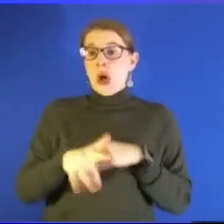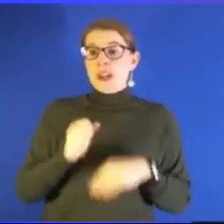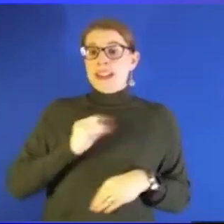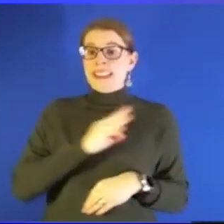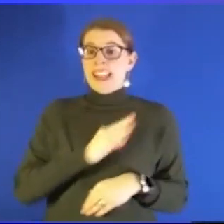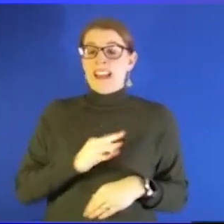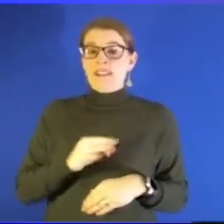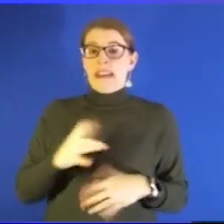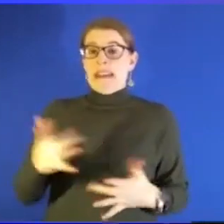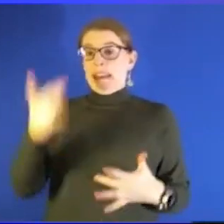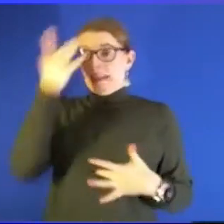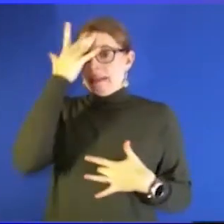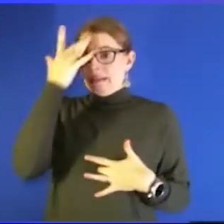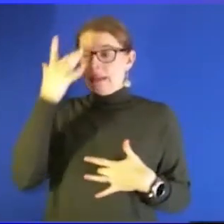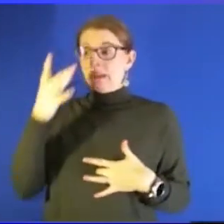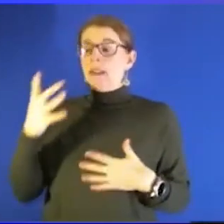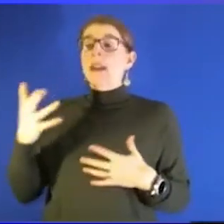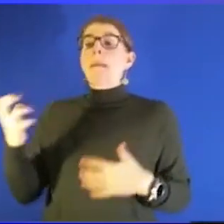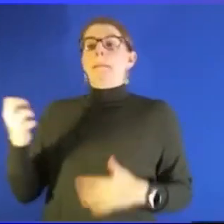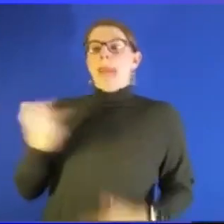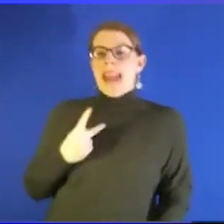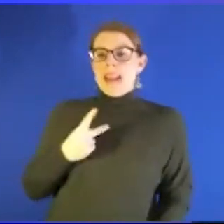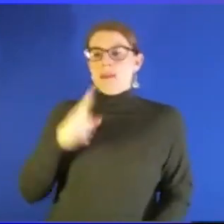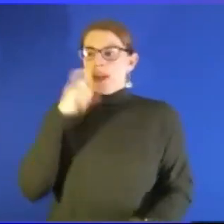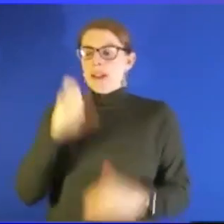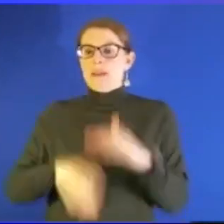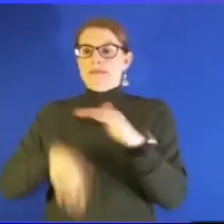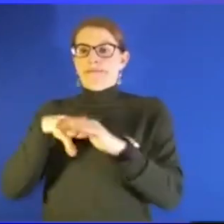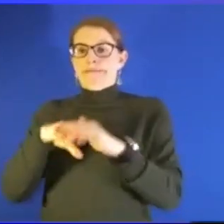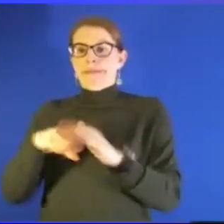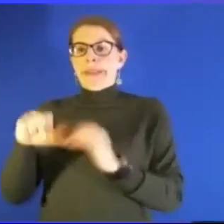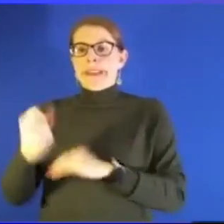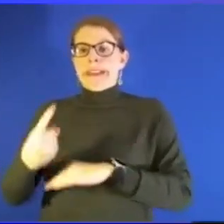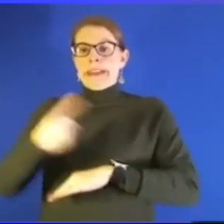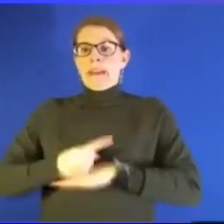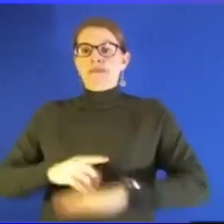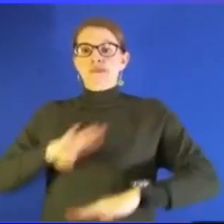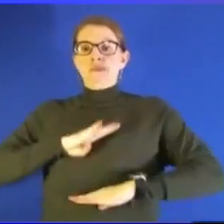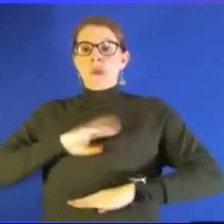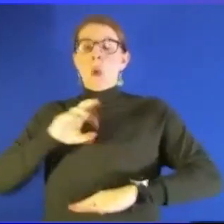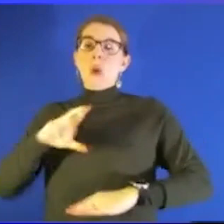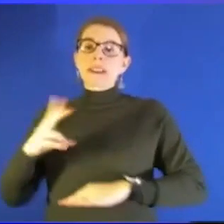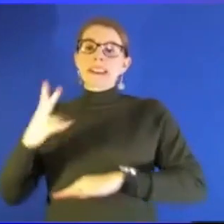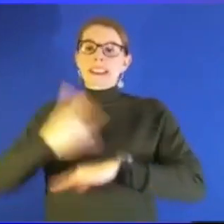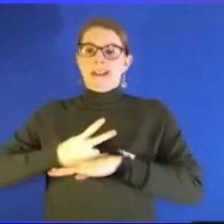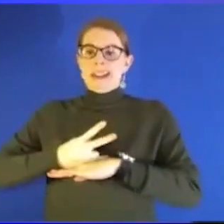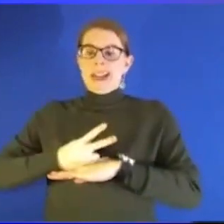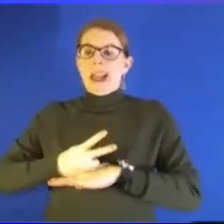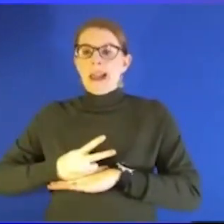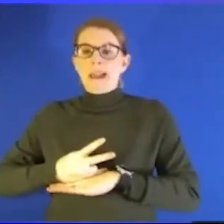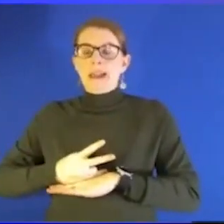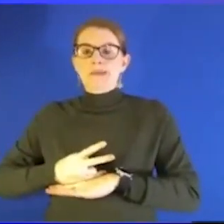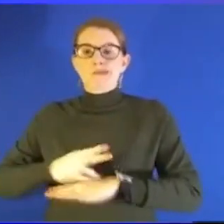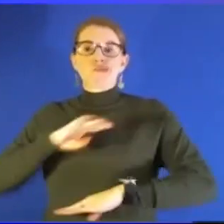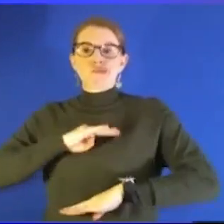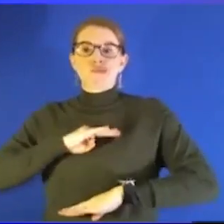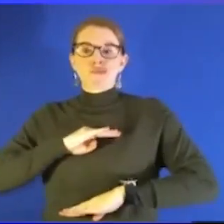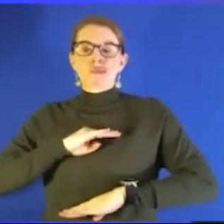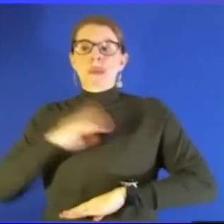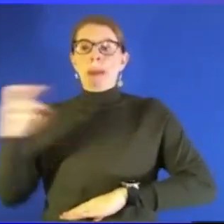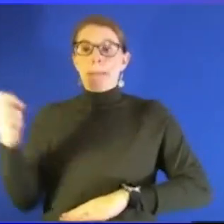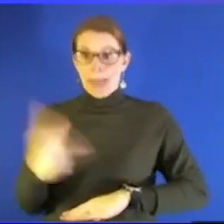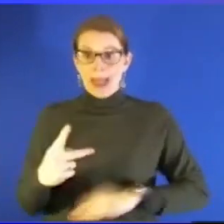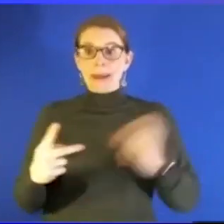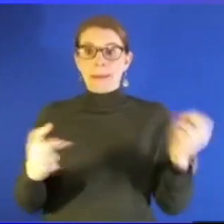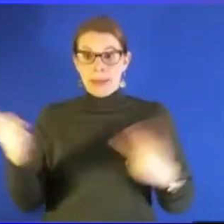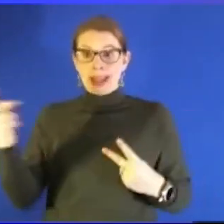starting to come back because they reached either that 10-day period before or now the 7-day period. Yeah. So we'll start to see some of those individuals come back. We didn't have